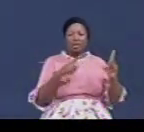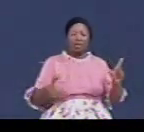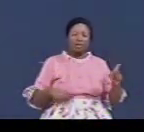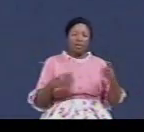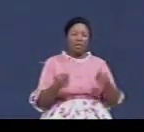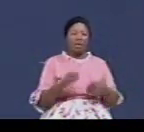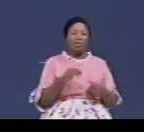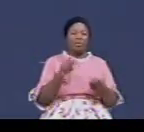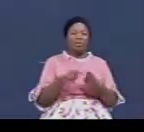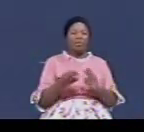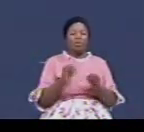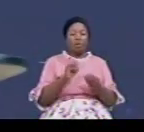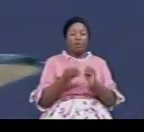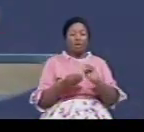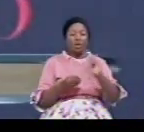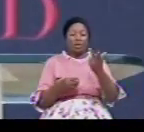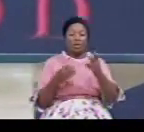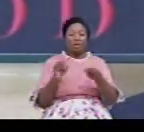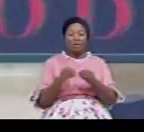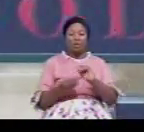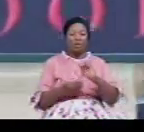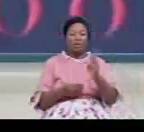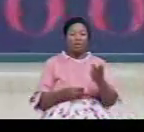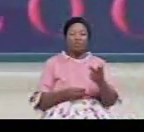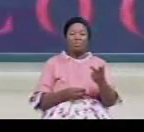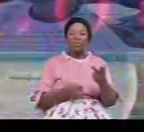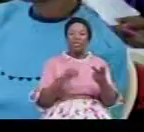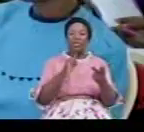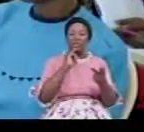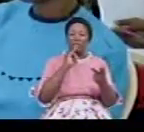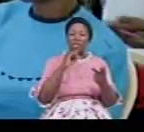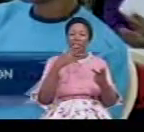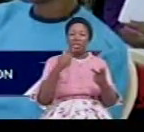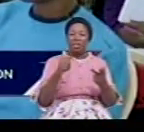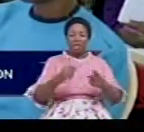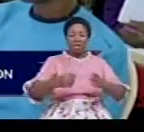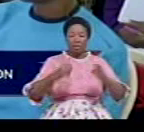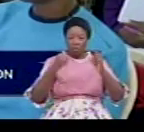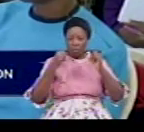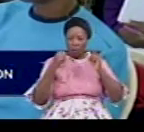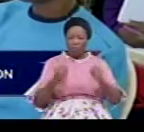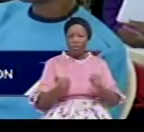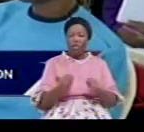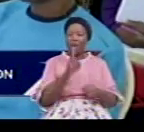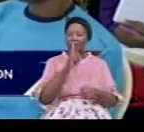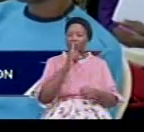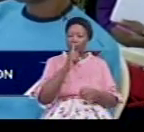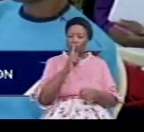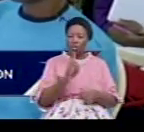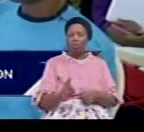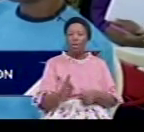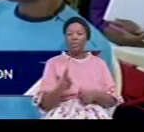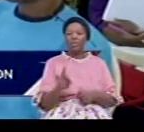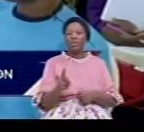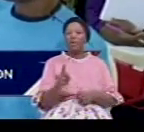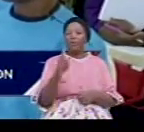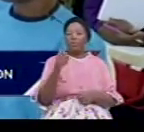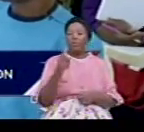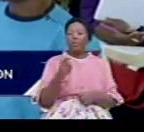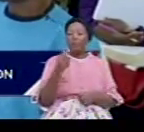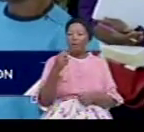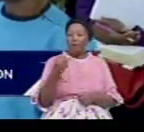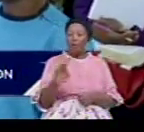number three here. Number three is the concrete assurance for